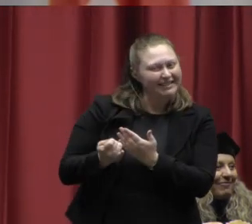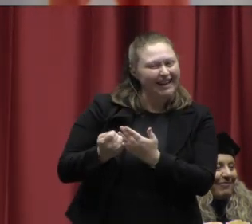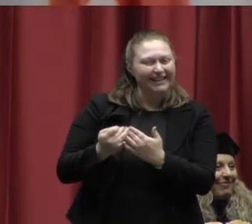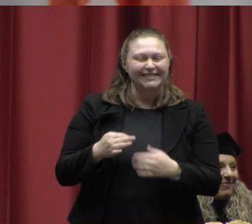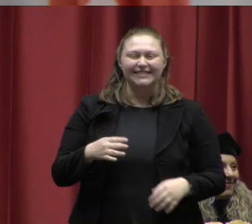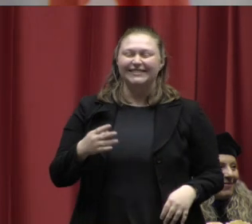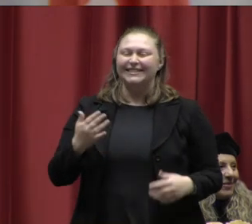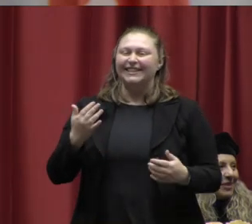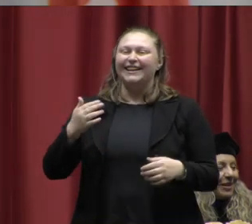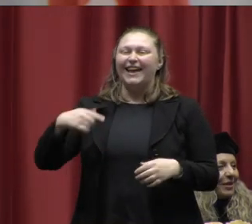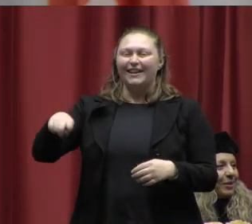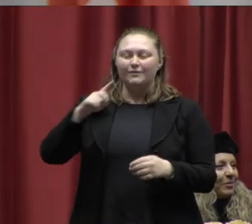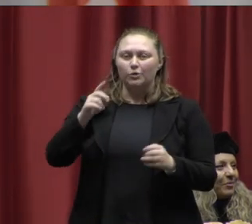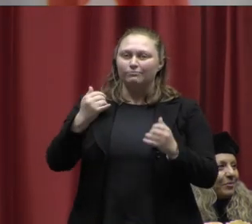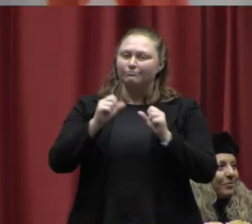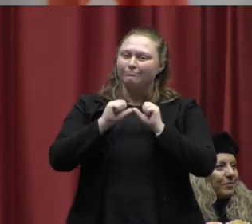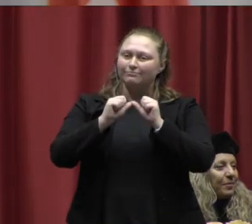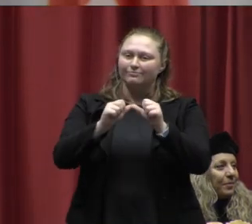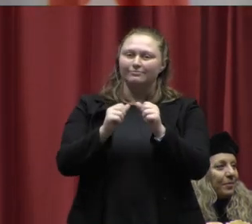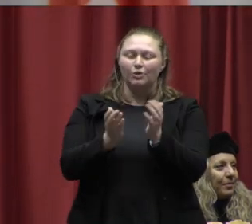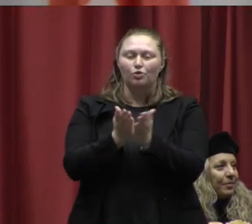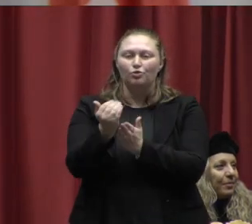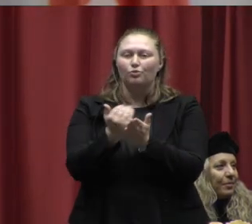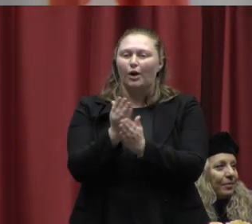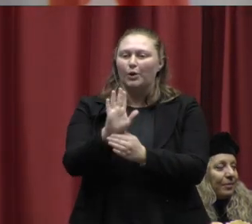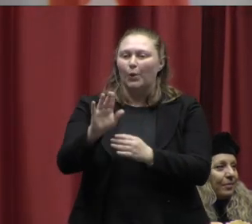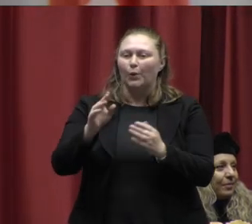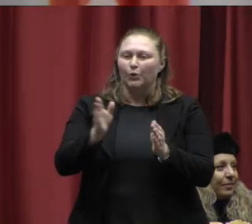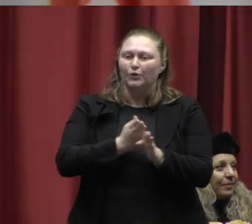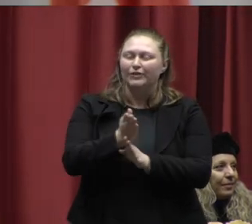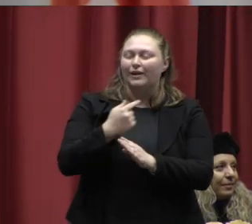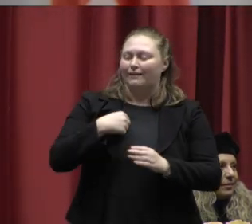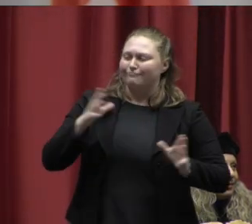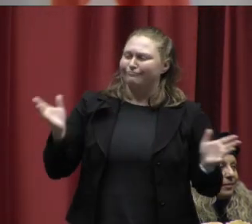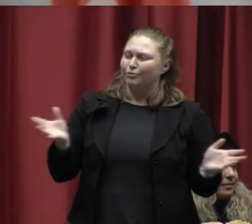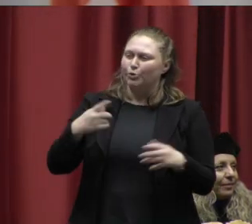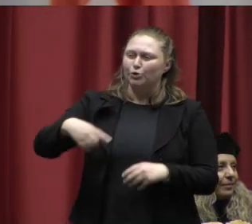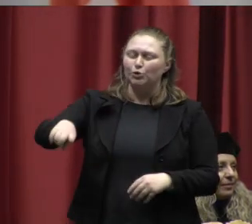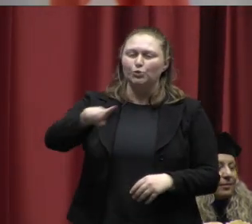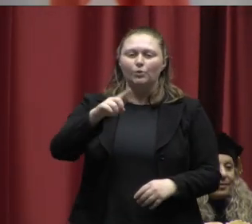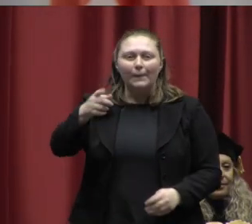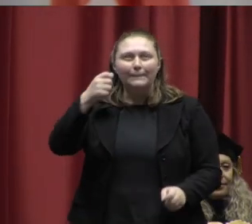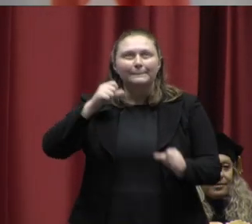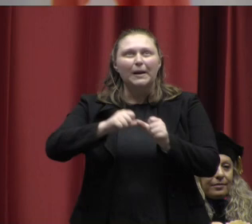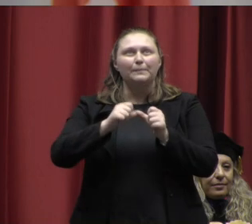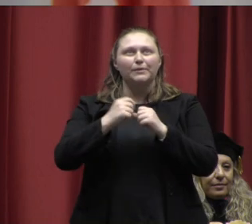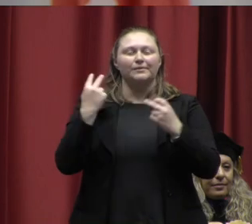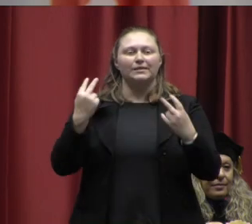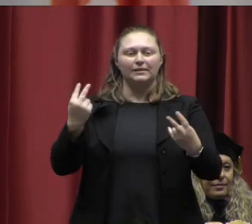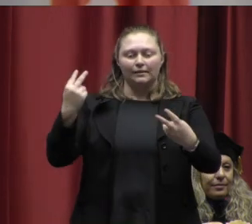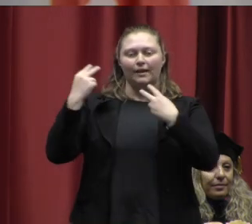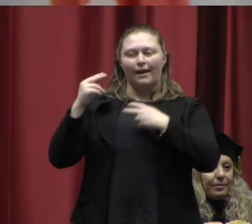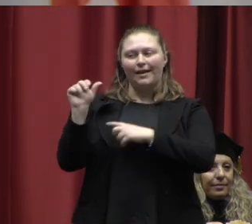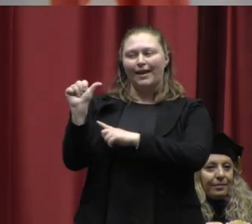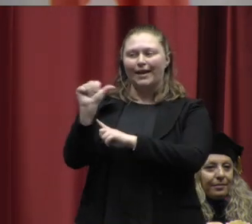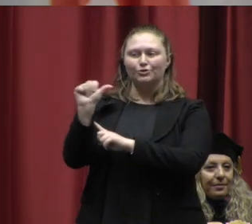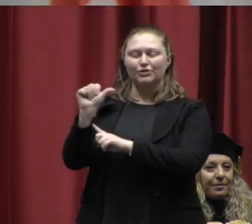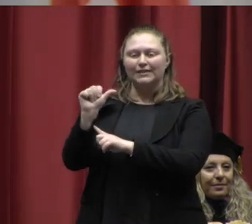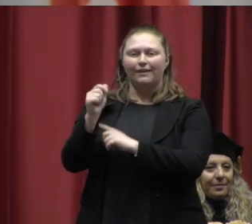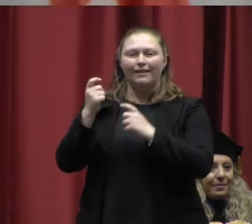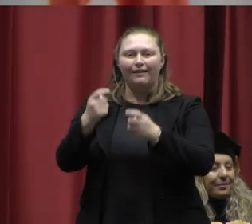you move forward throughout your career, I encourage you to remember what Anderson gave